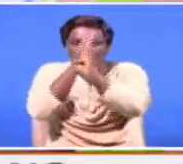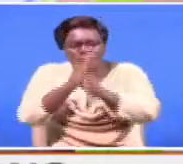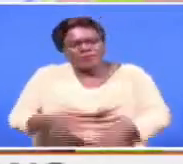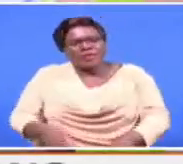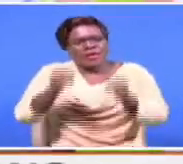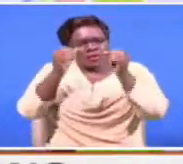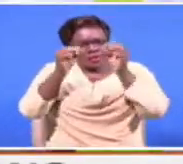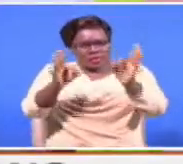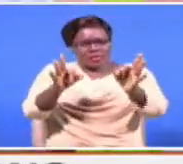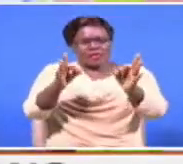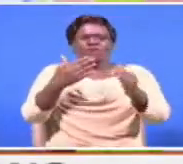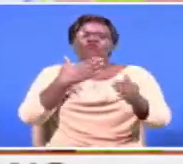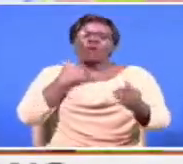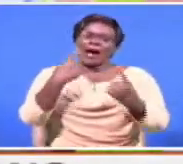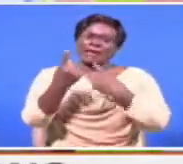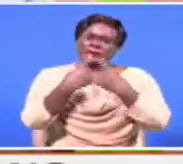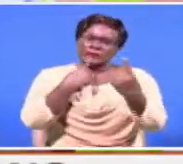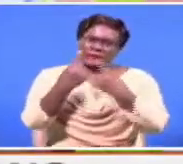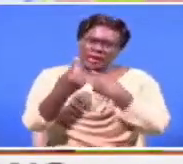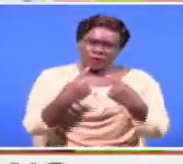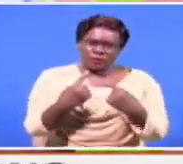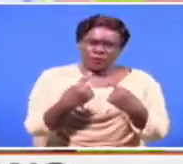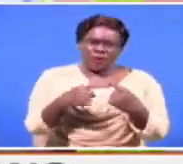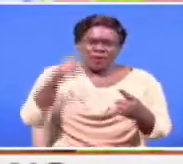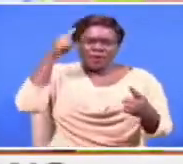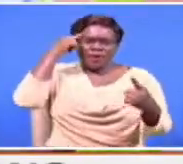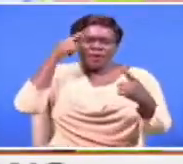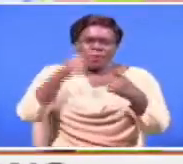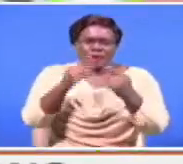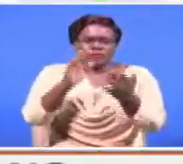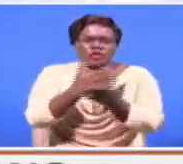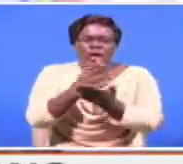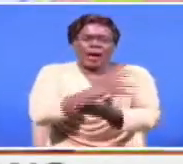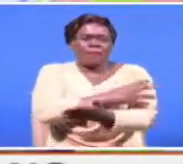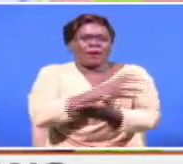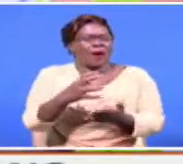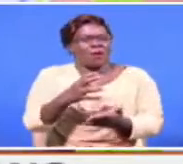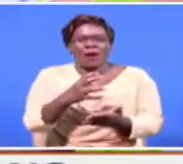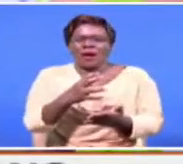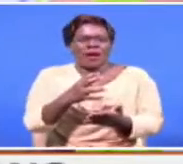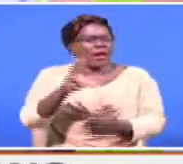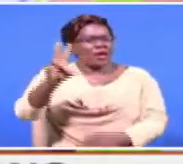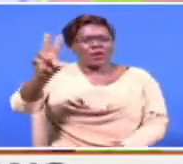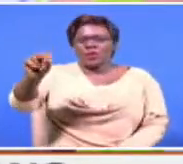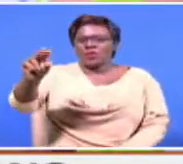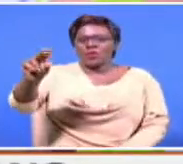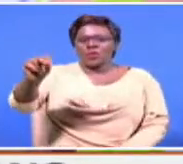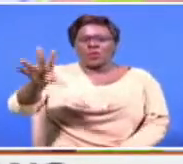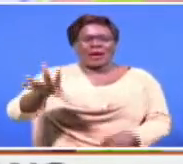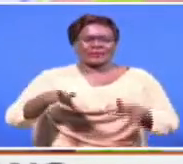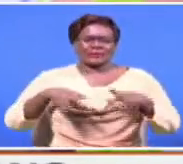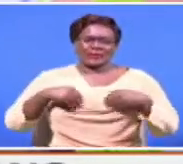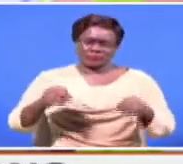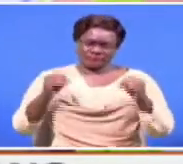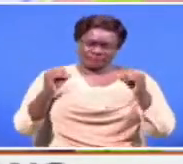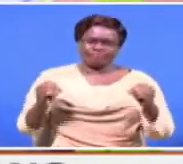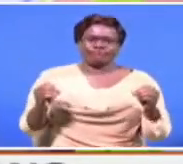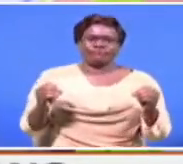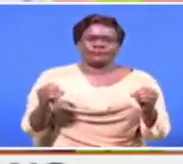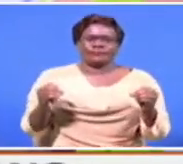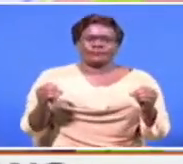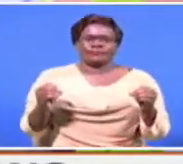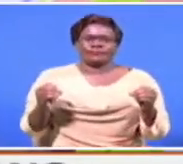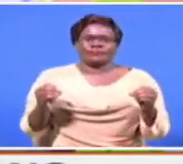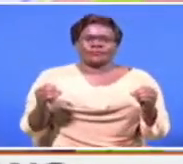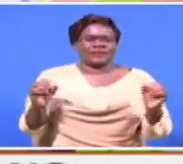If people are talking about dialogue that is meant to share power, that one we want to tell them, it is not possible